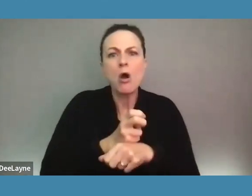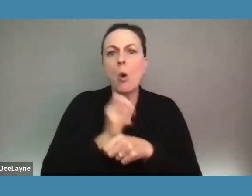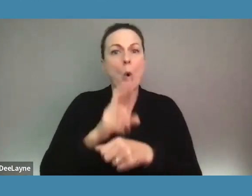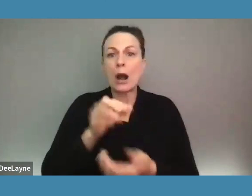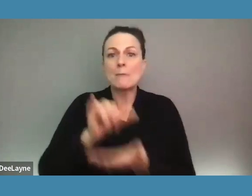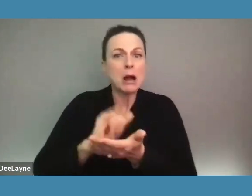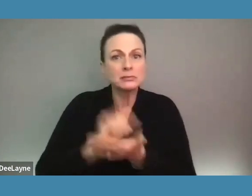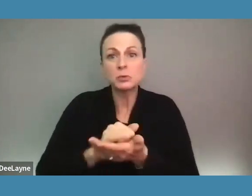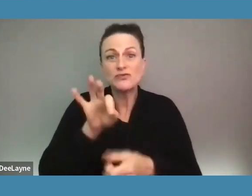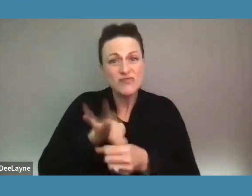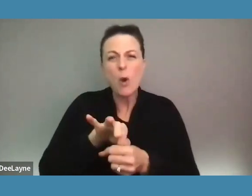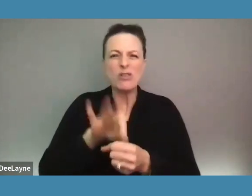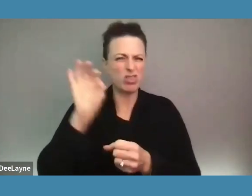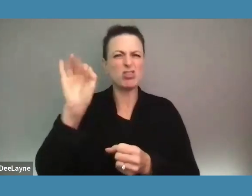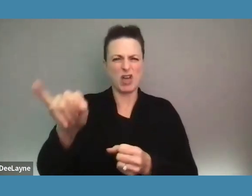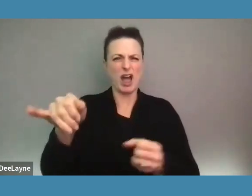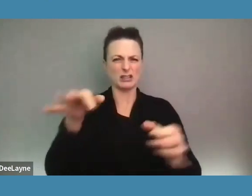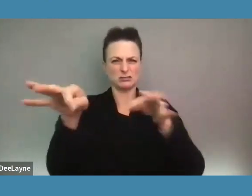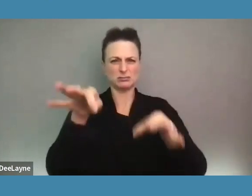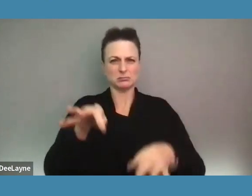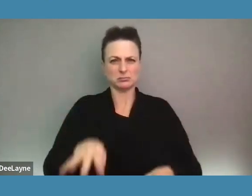impossible.